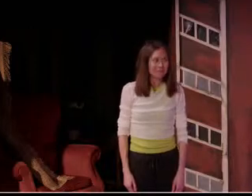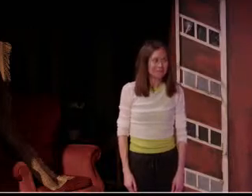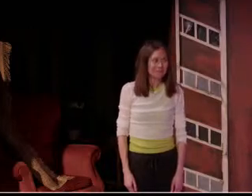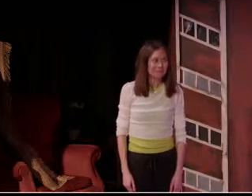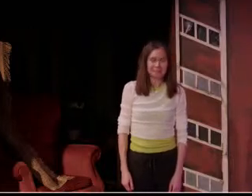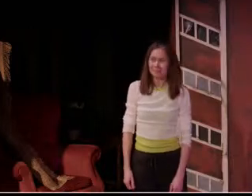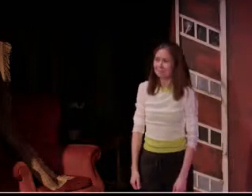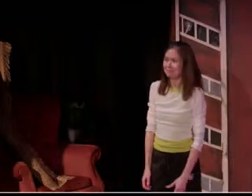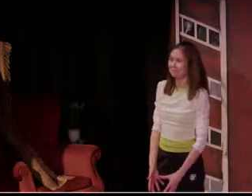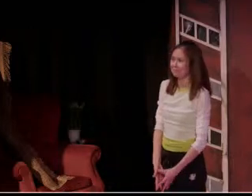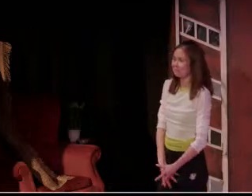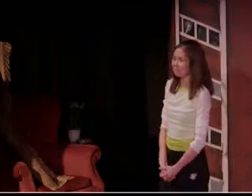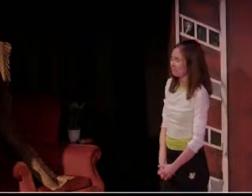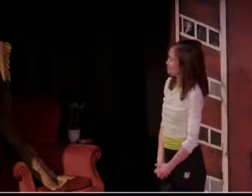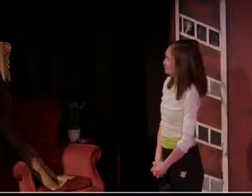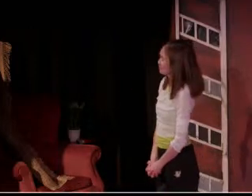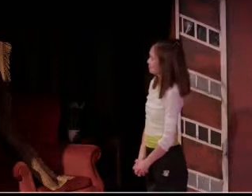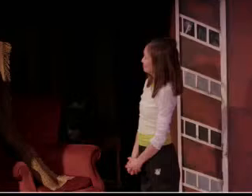Oh my God.